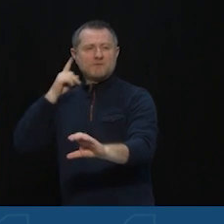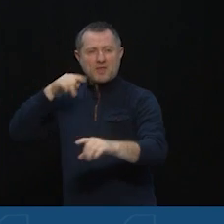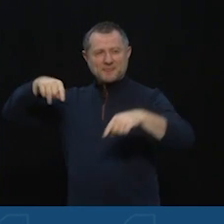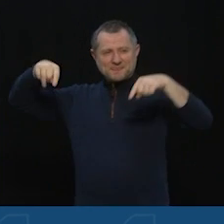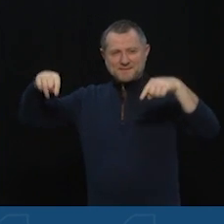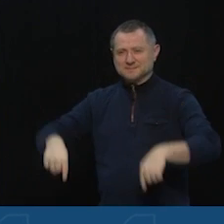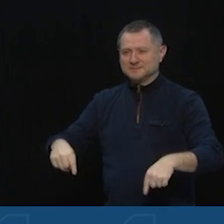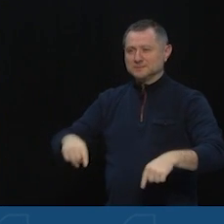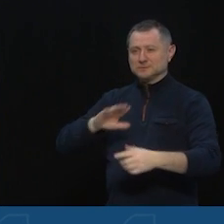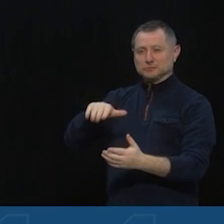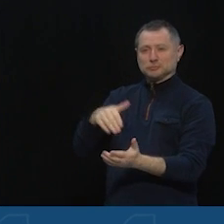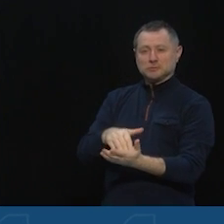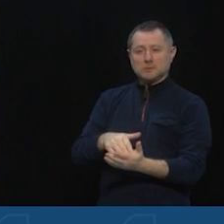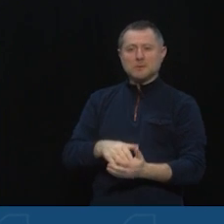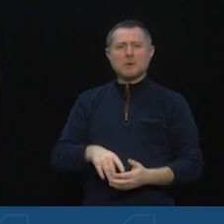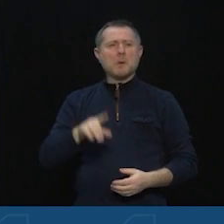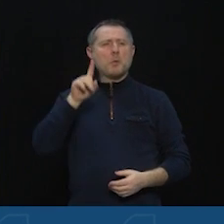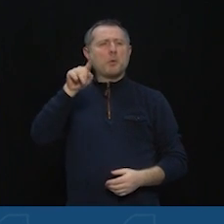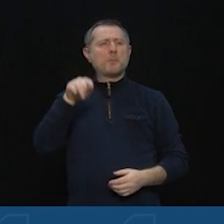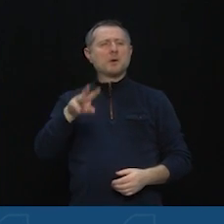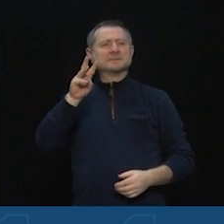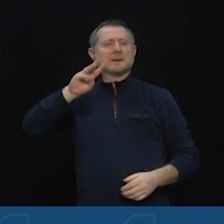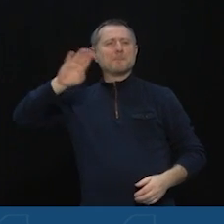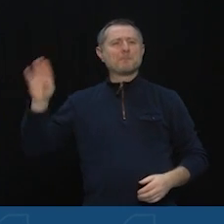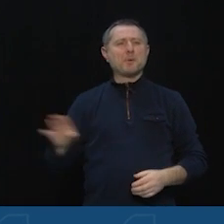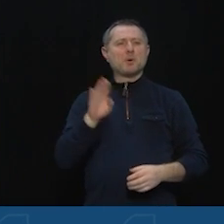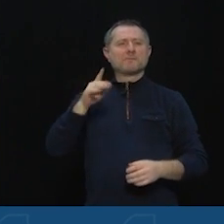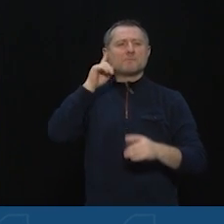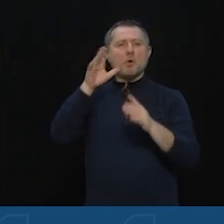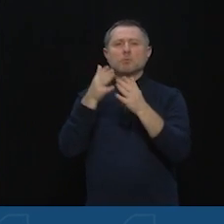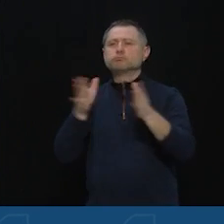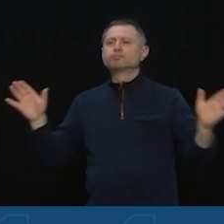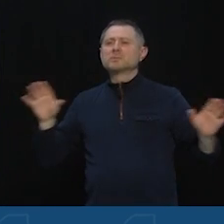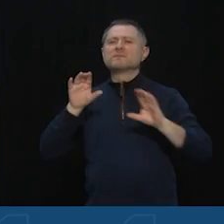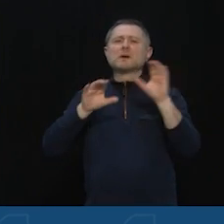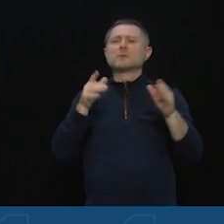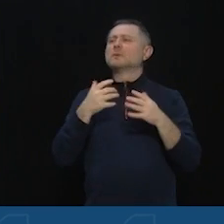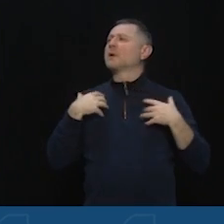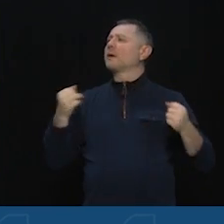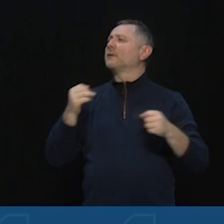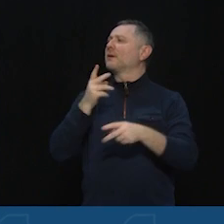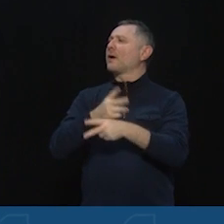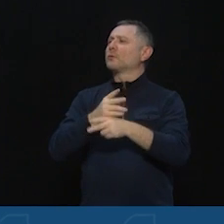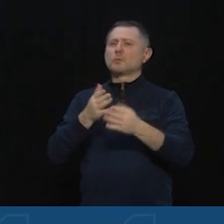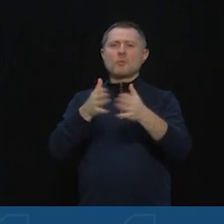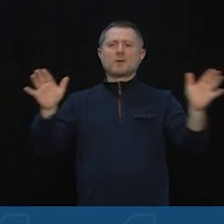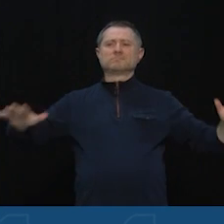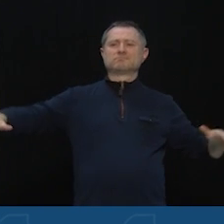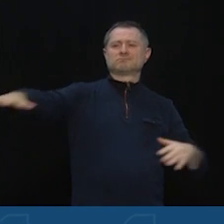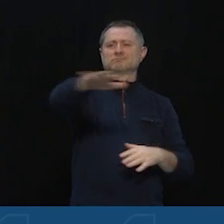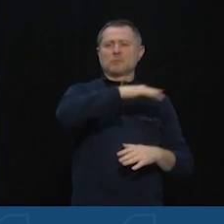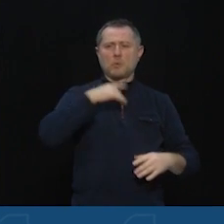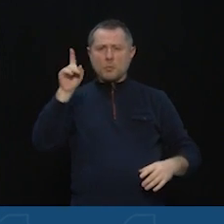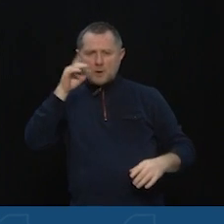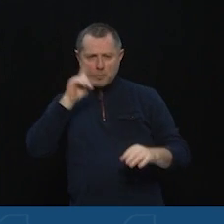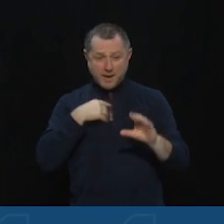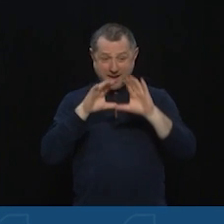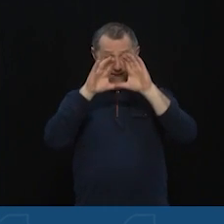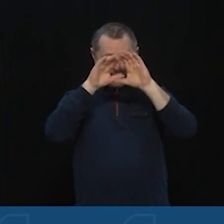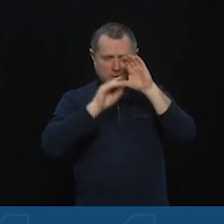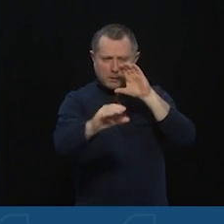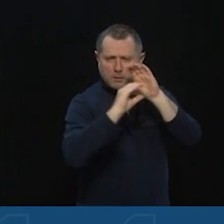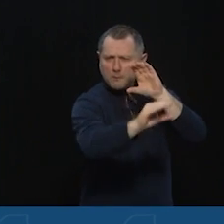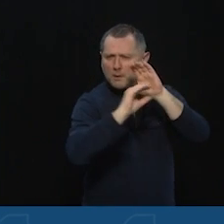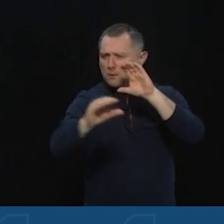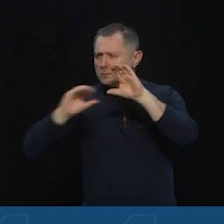in healthcare overall as part of our $10 billion plan. So we know where we have to help. We have to help financially distressed hospitals. We have to make sure we